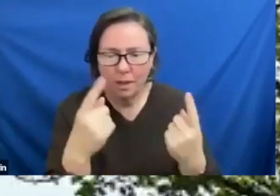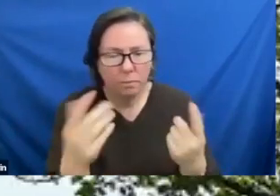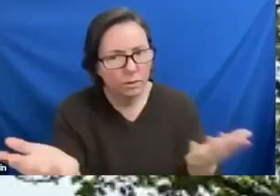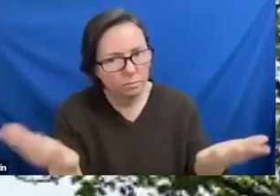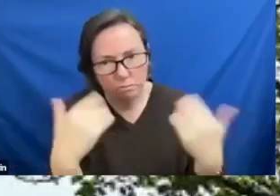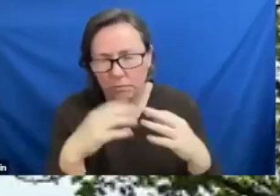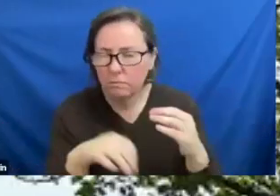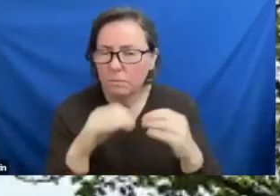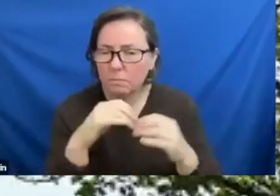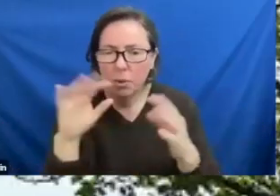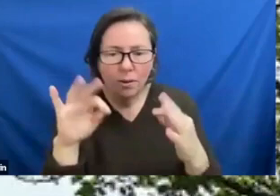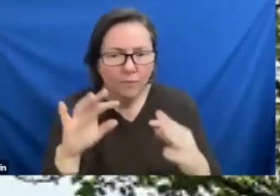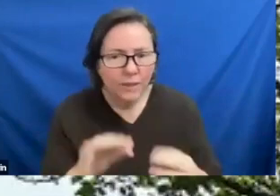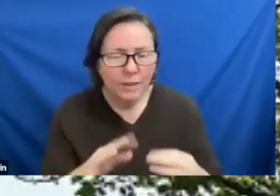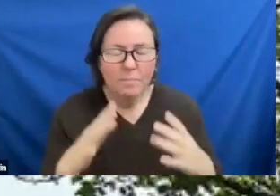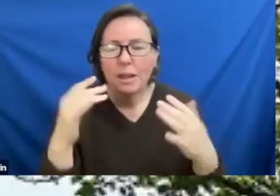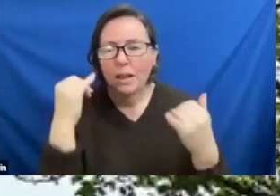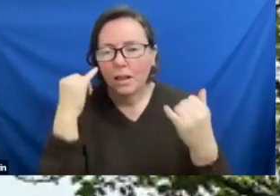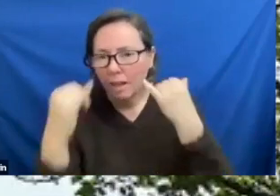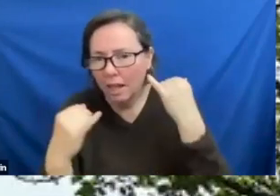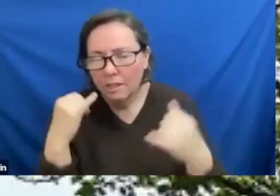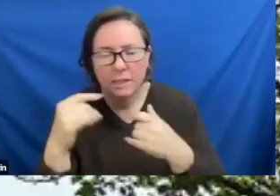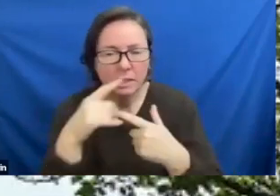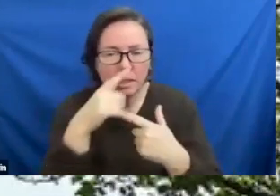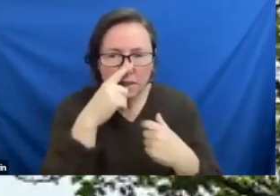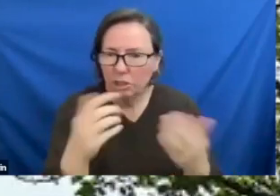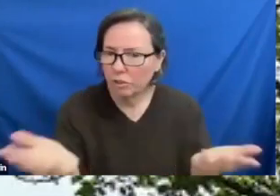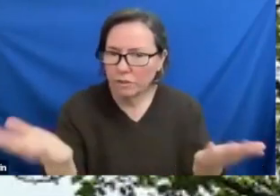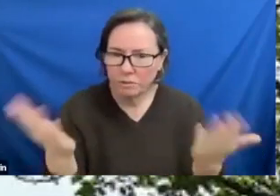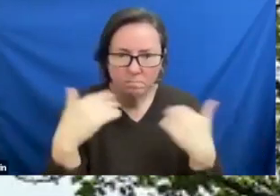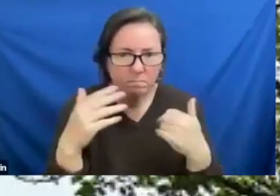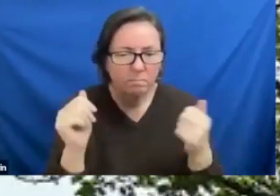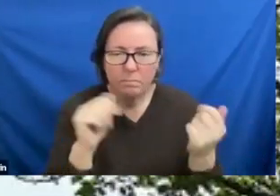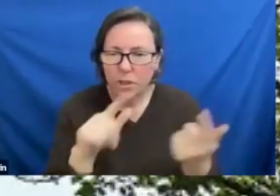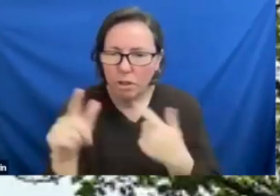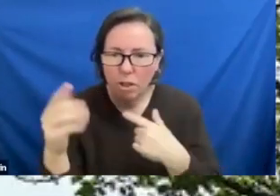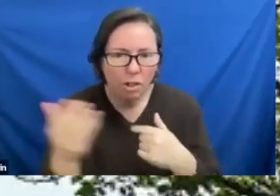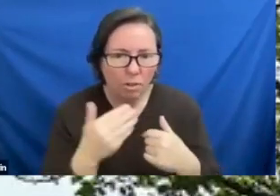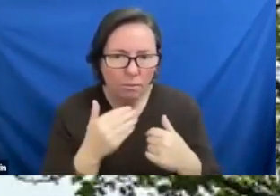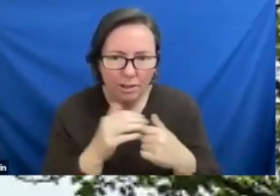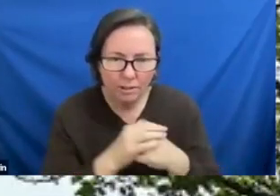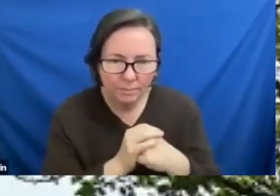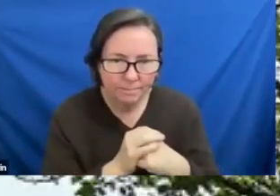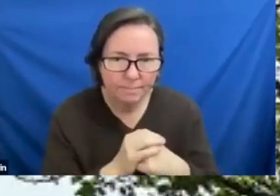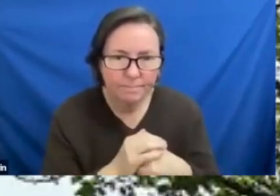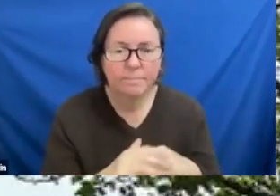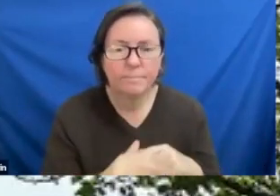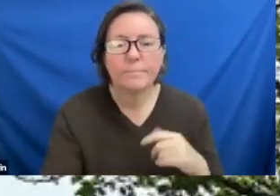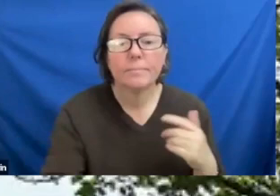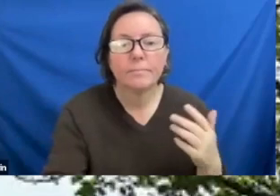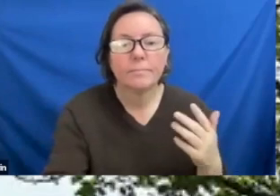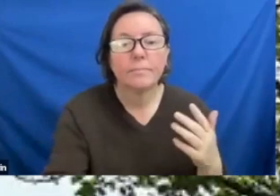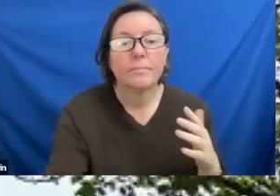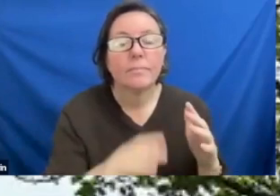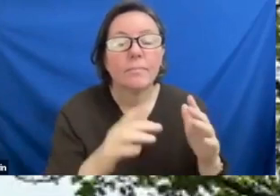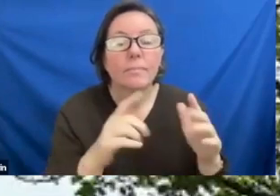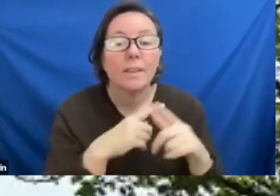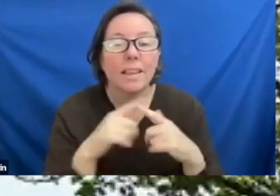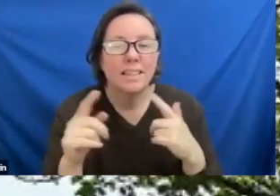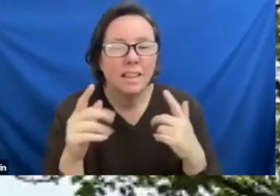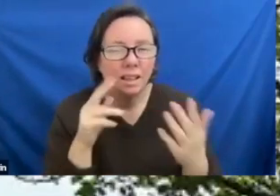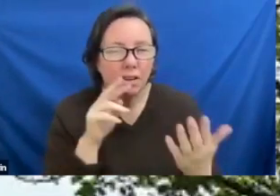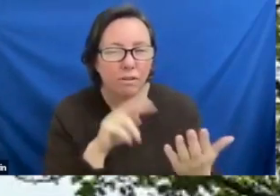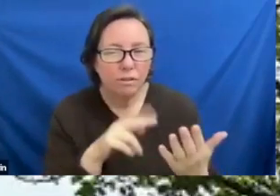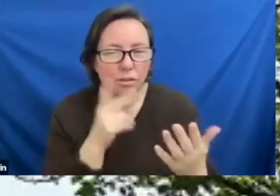additional feedback and interest in the project. So yeah, we really appreciate that. And let me just see if there's